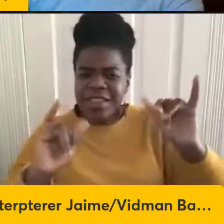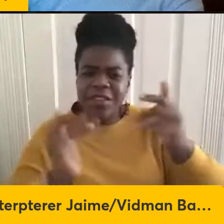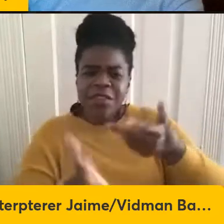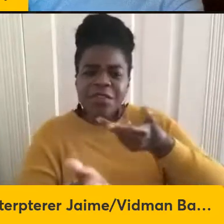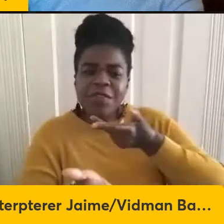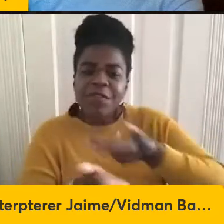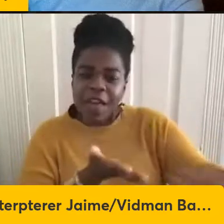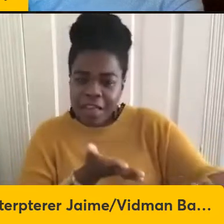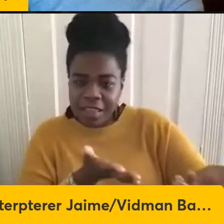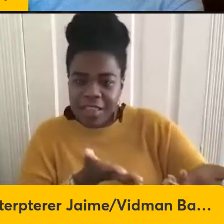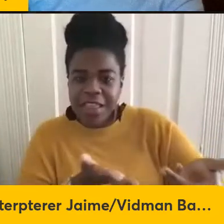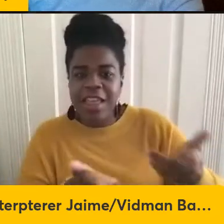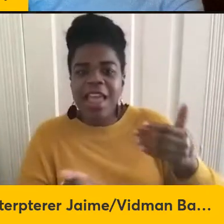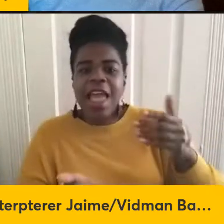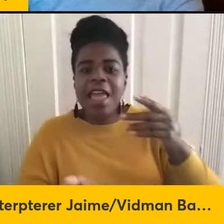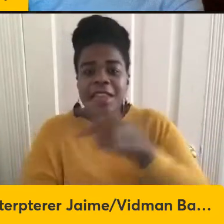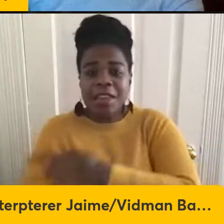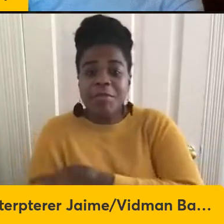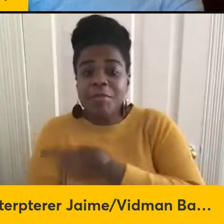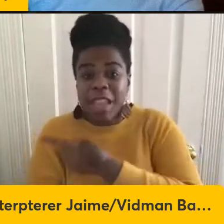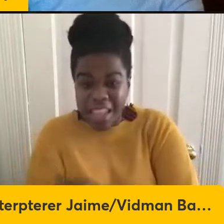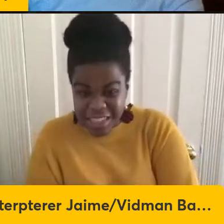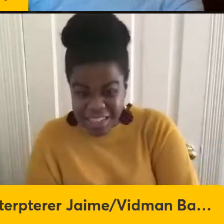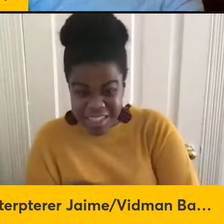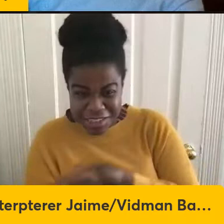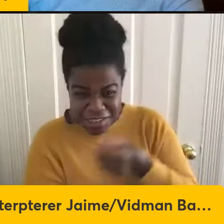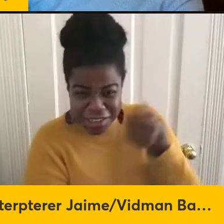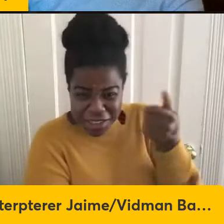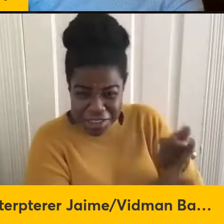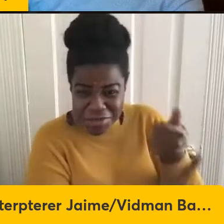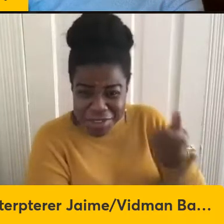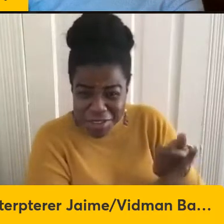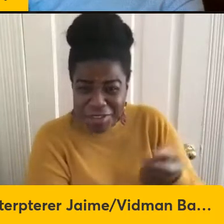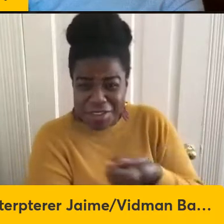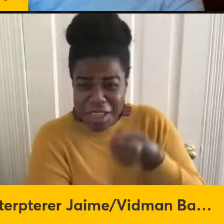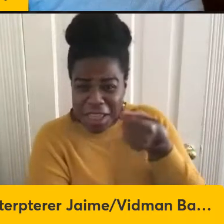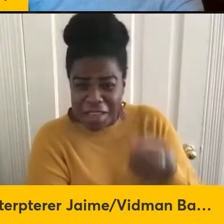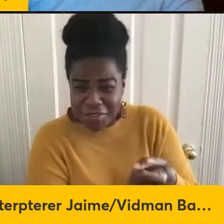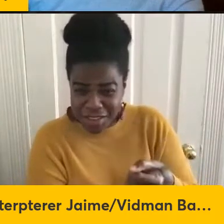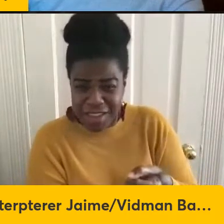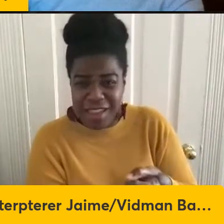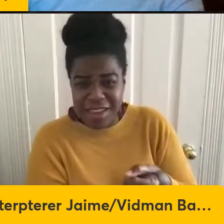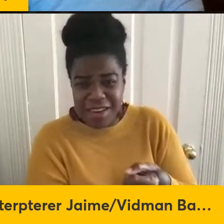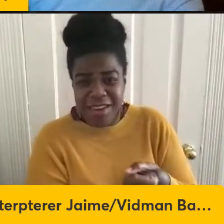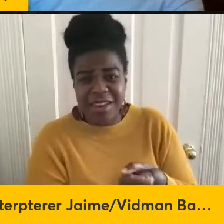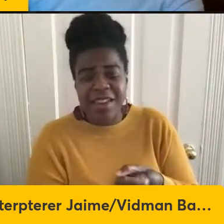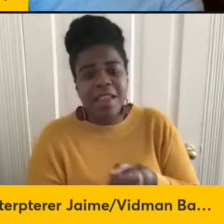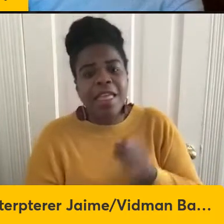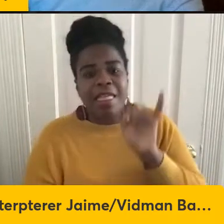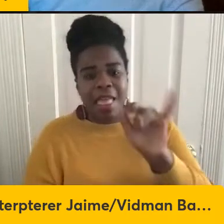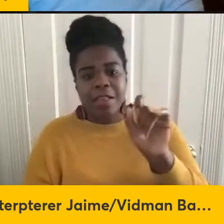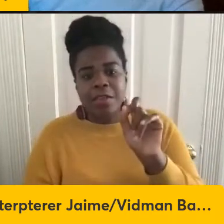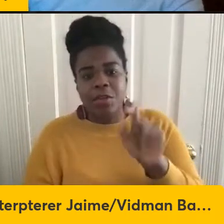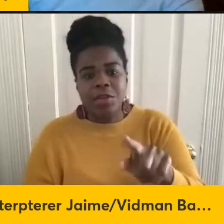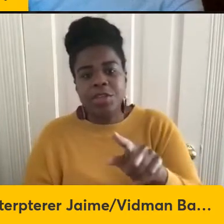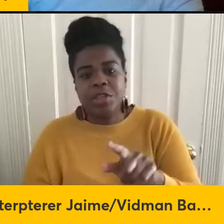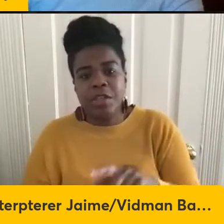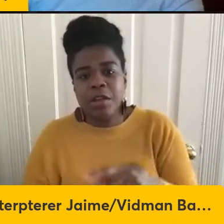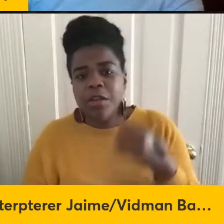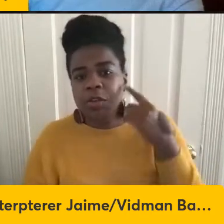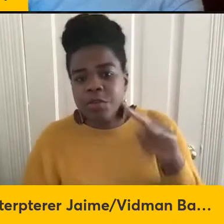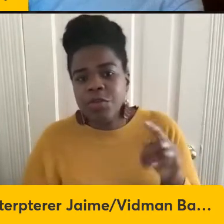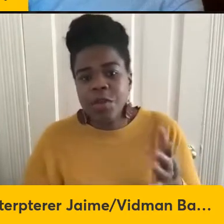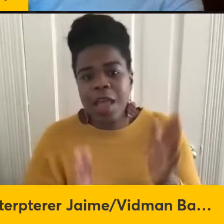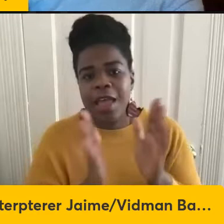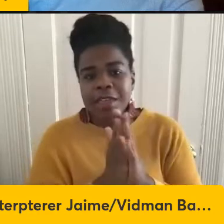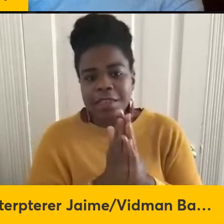having patients now advocate for themselves? I think that really is the question to ask. And